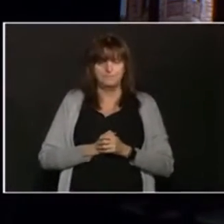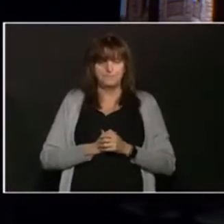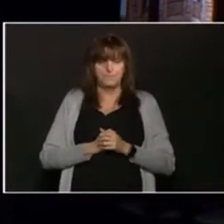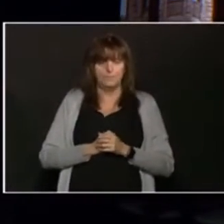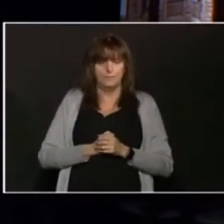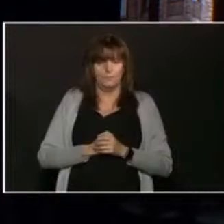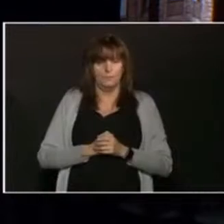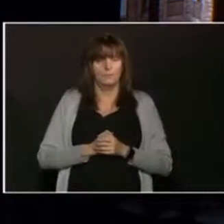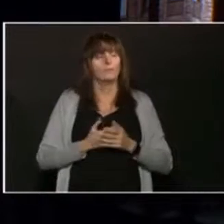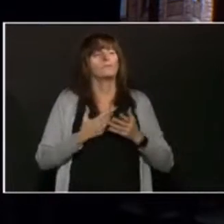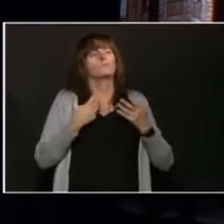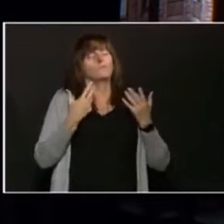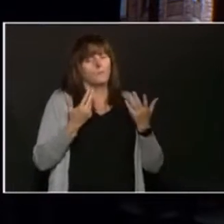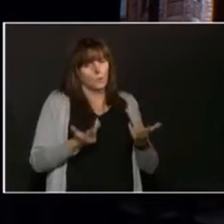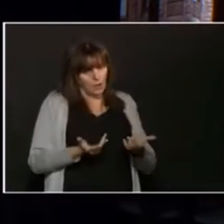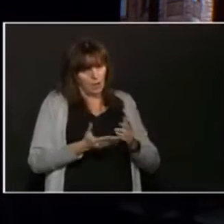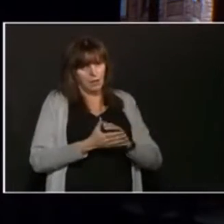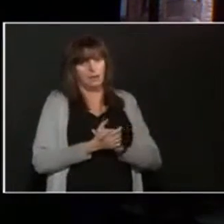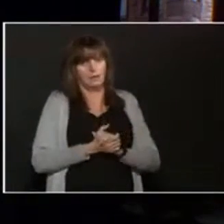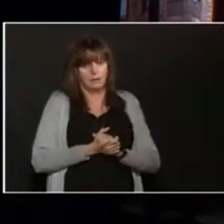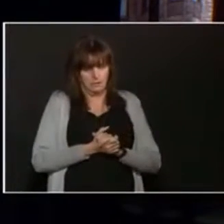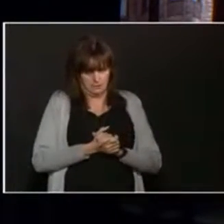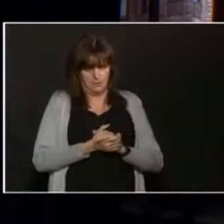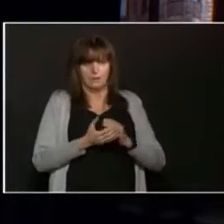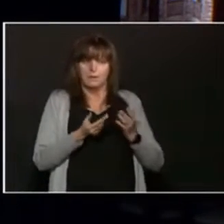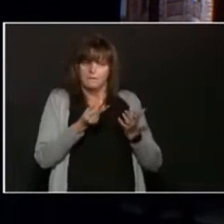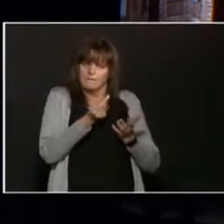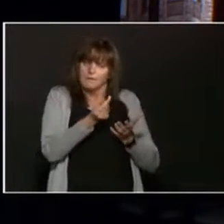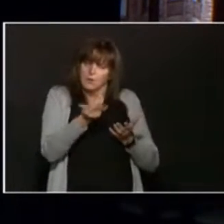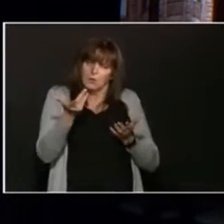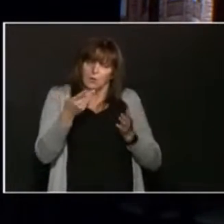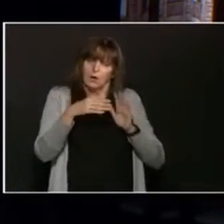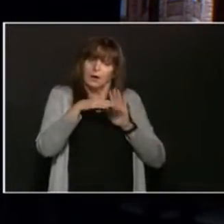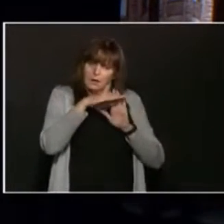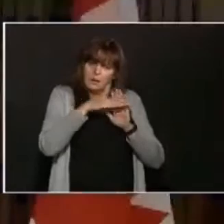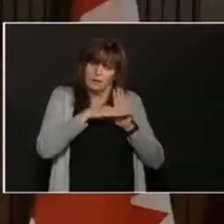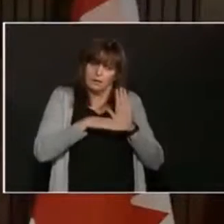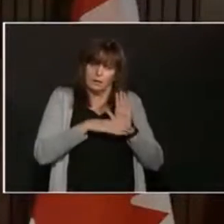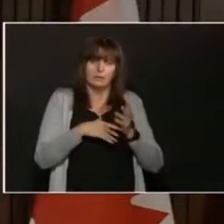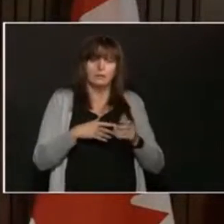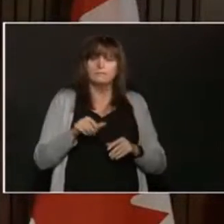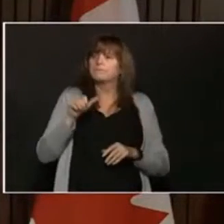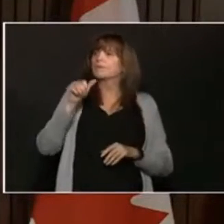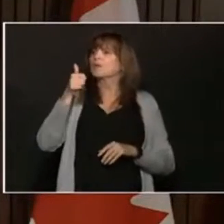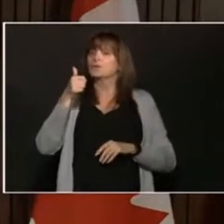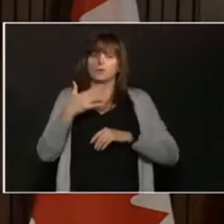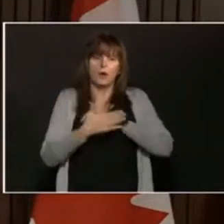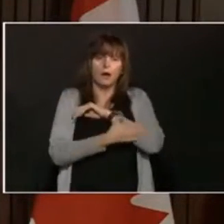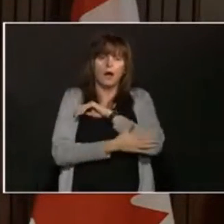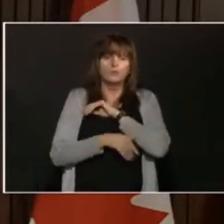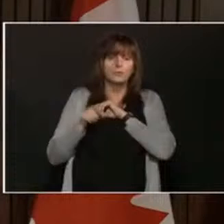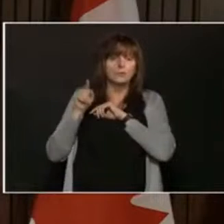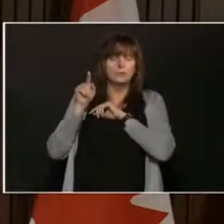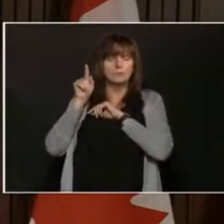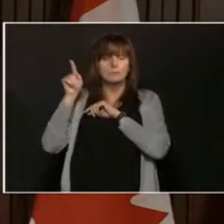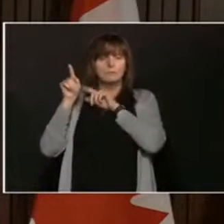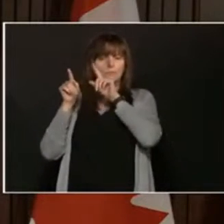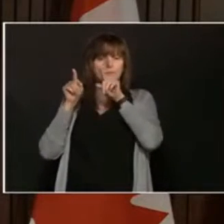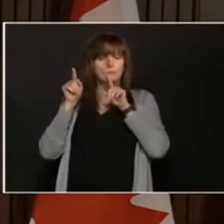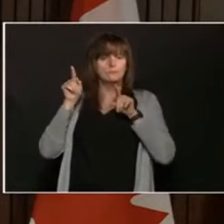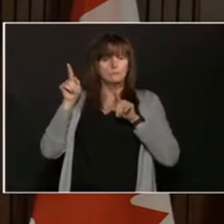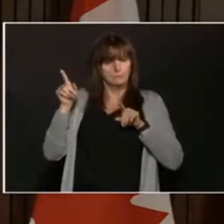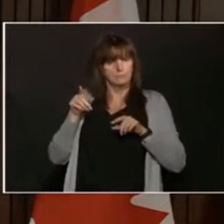Well, you've seen the measures that were put in place in the other jurisdictions. The public health